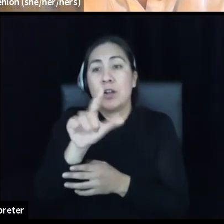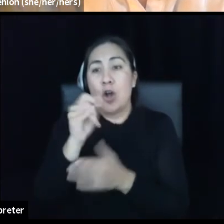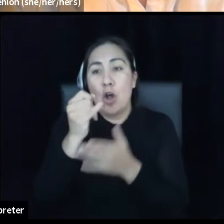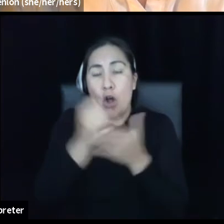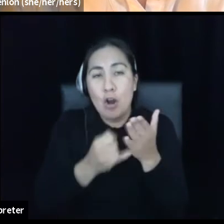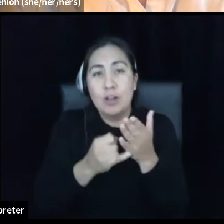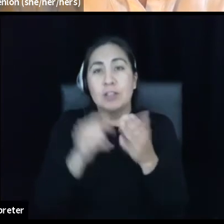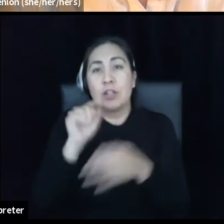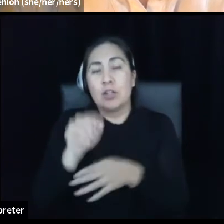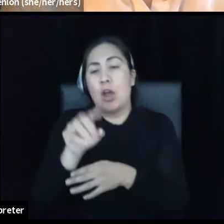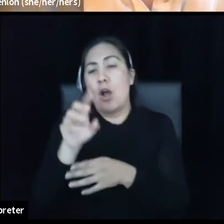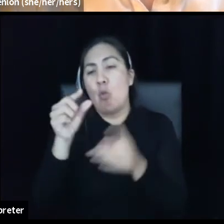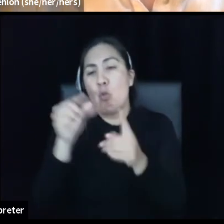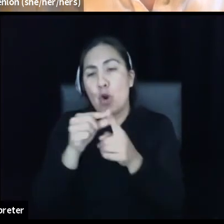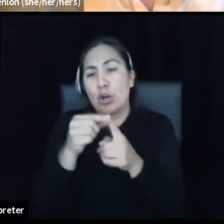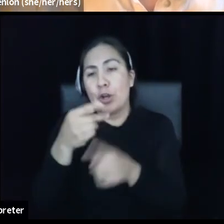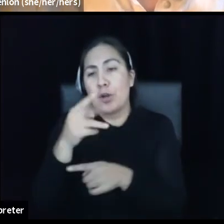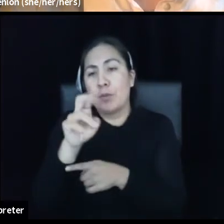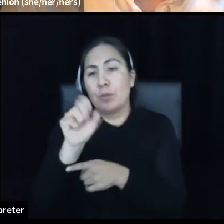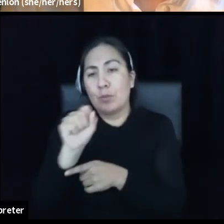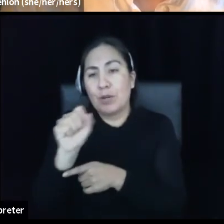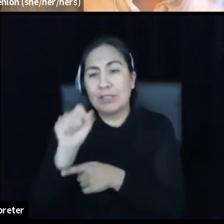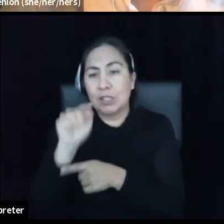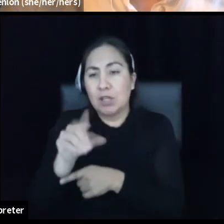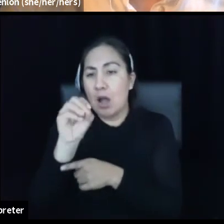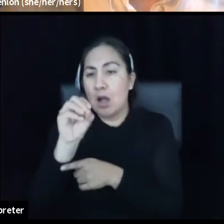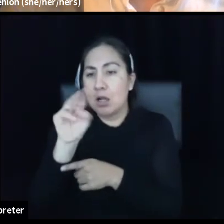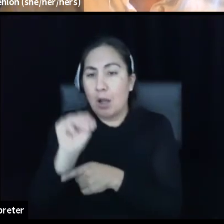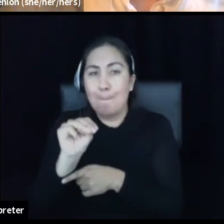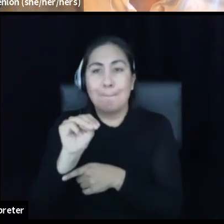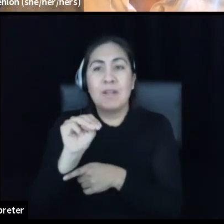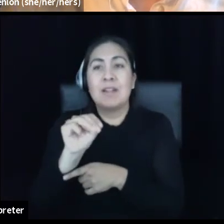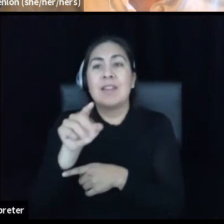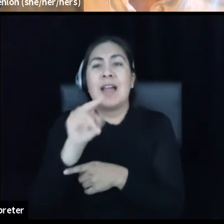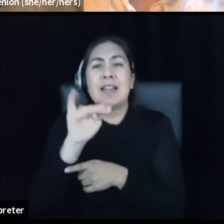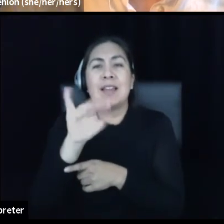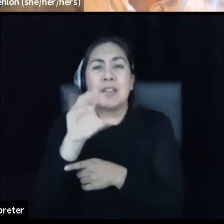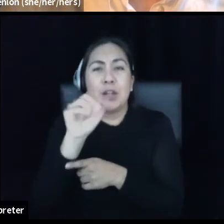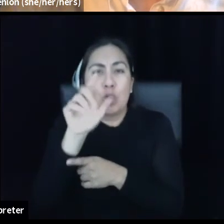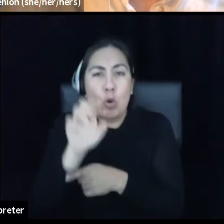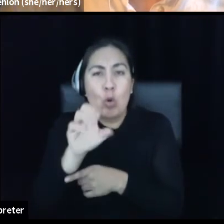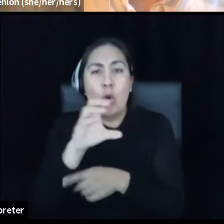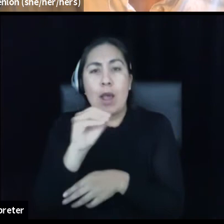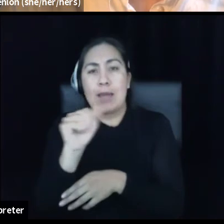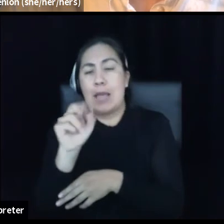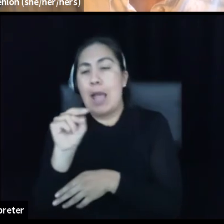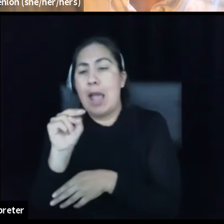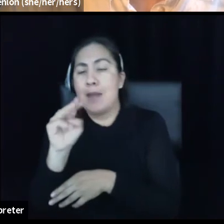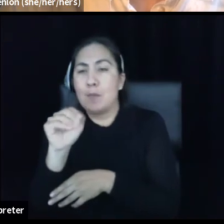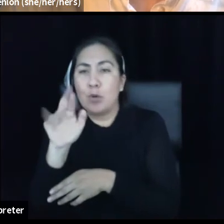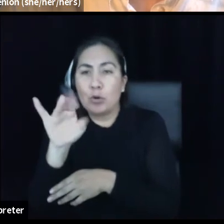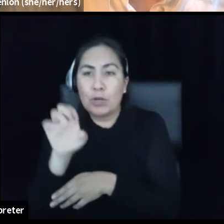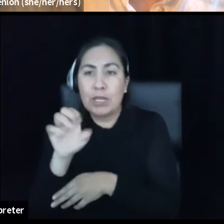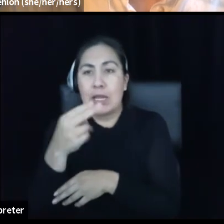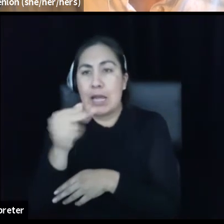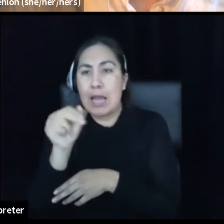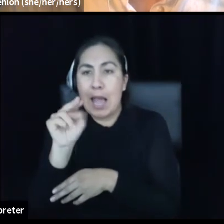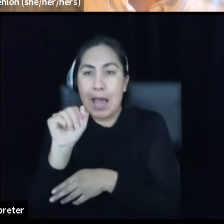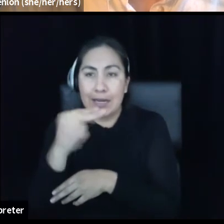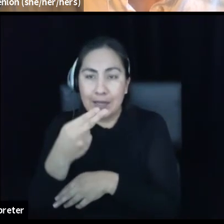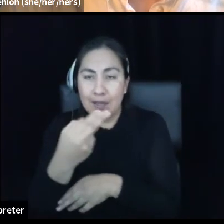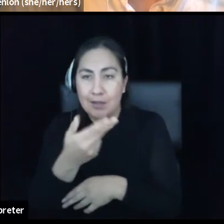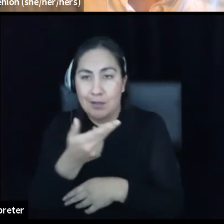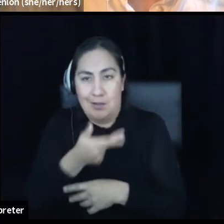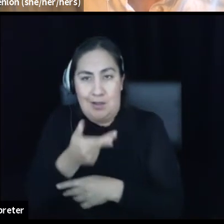Resource.wordpress.com resource site that Nicole and Anne-Marie and Hannah and I are sort of managing right now. So those will be made